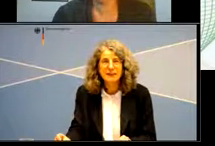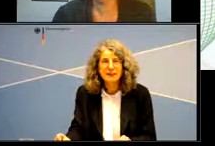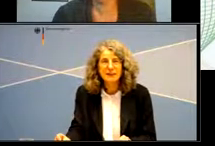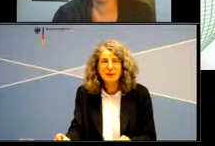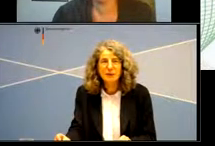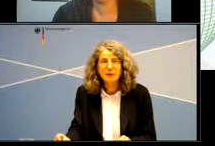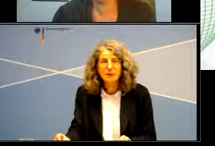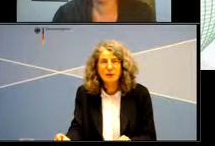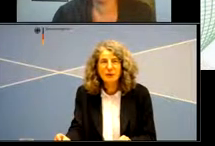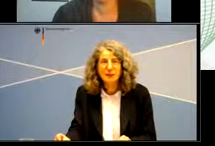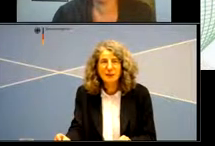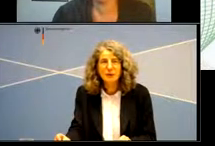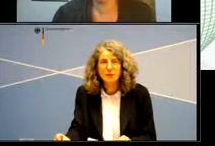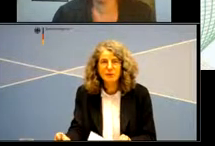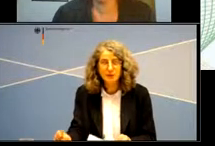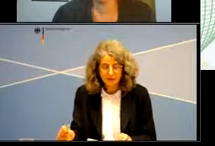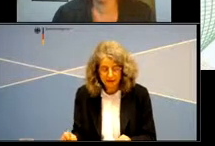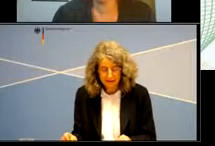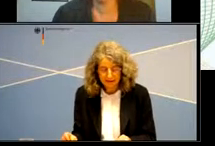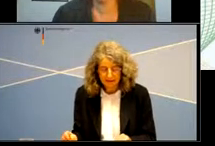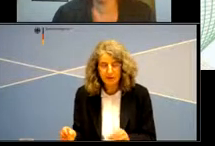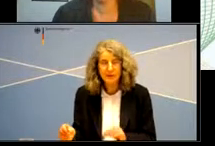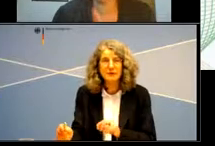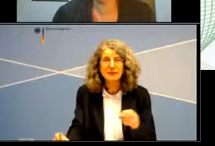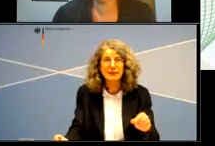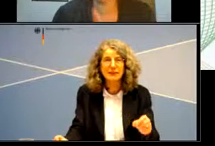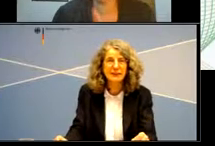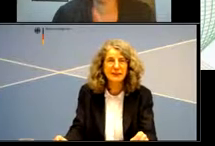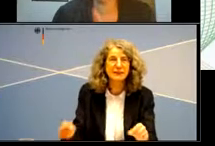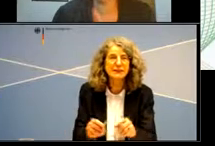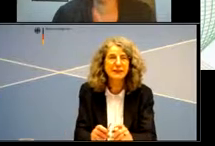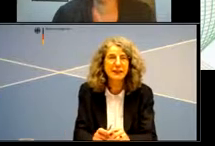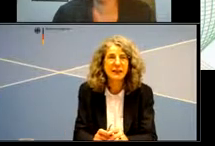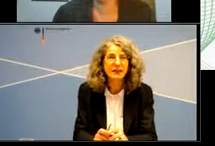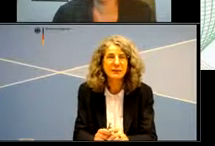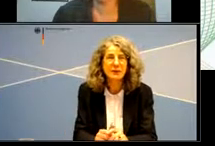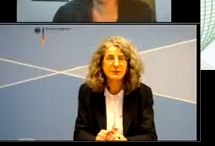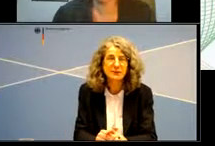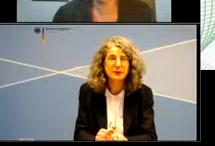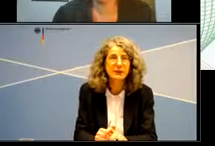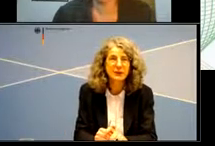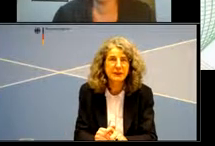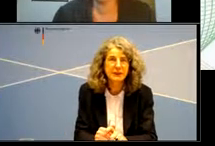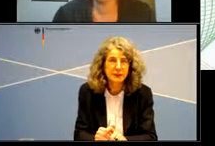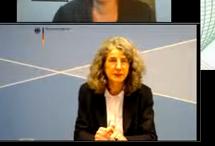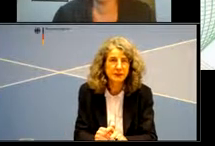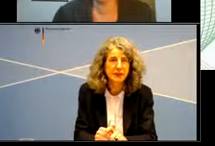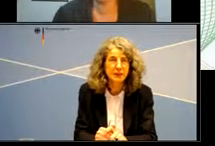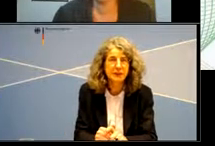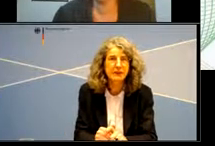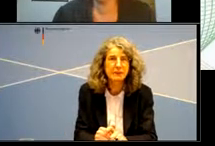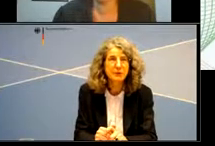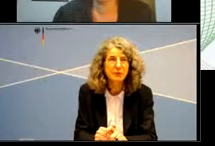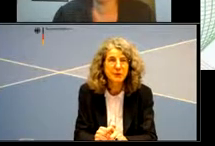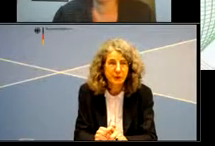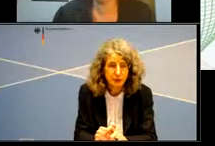and one more and one more about the CEER-BEUC 2030 vision for